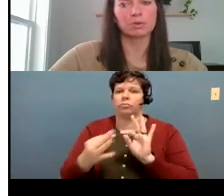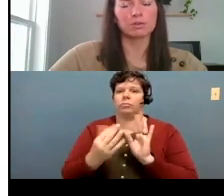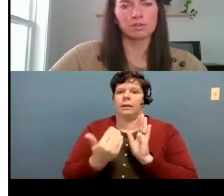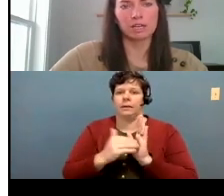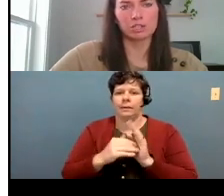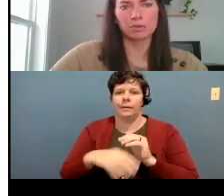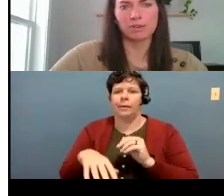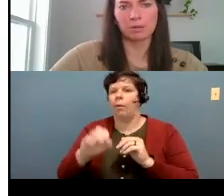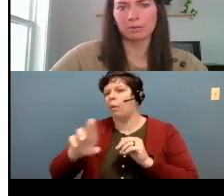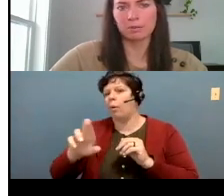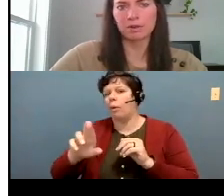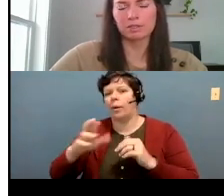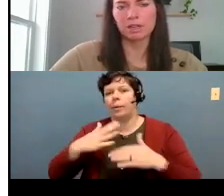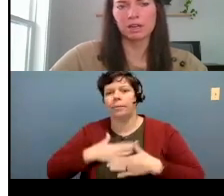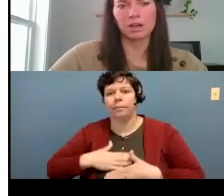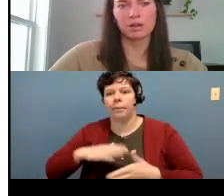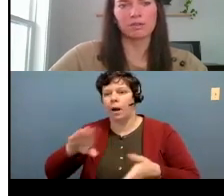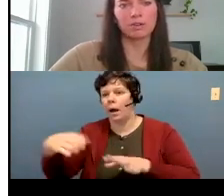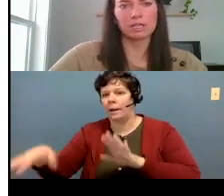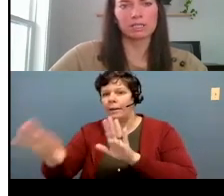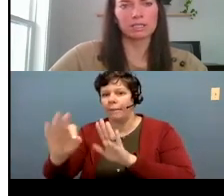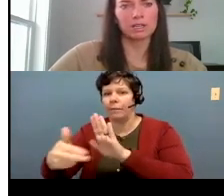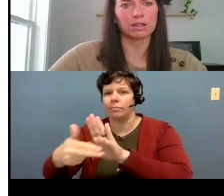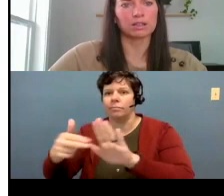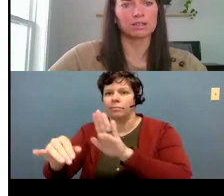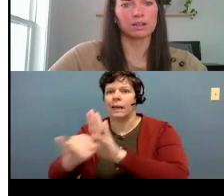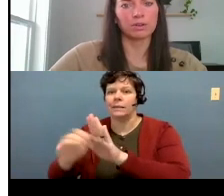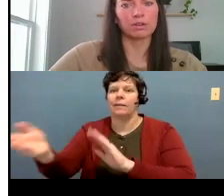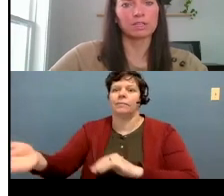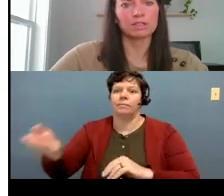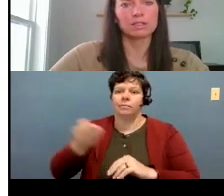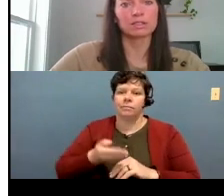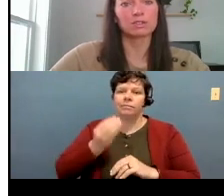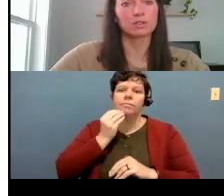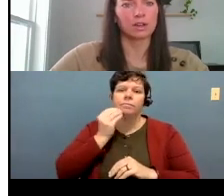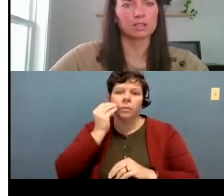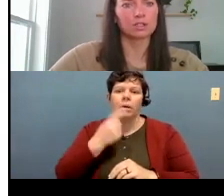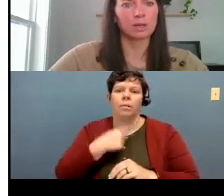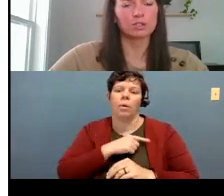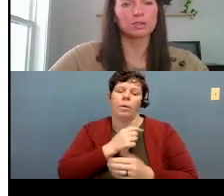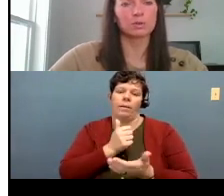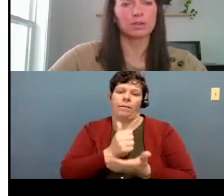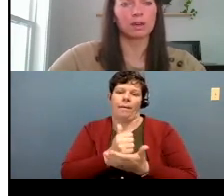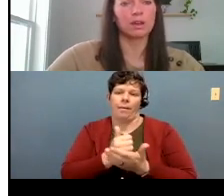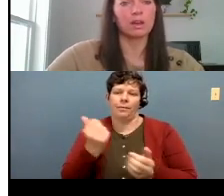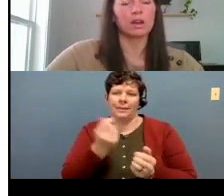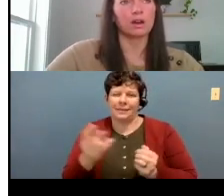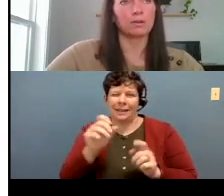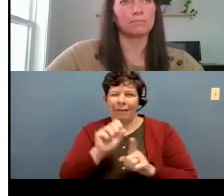for reunification with family members. And they've already assisted in several of these situations where